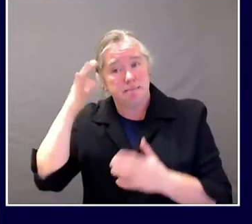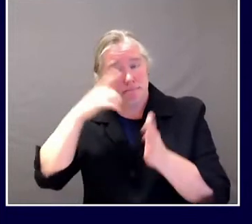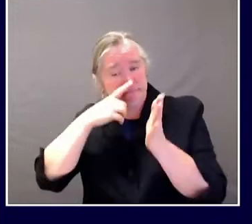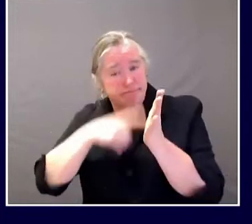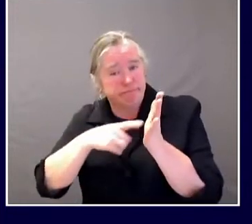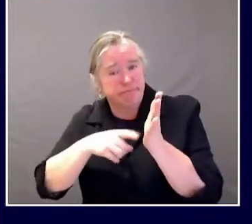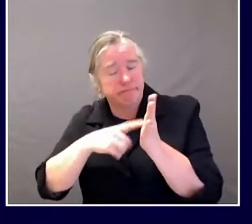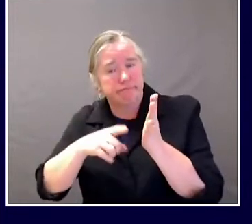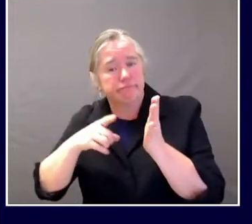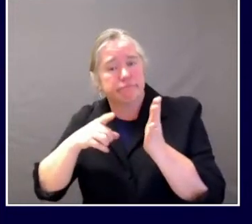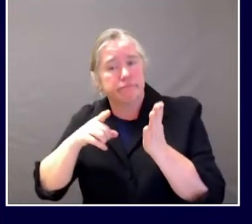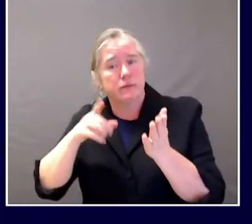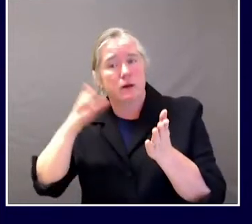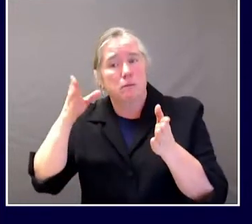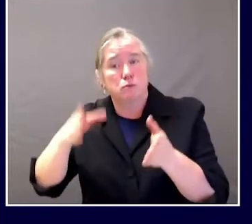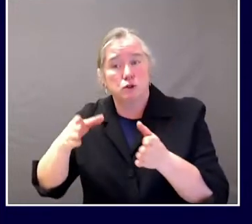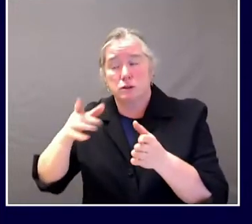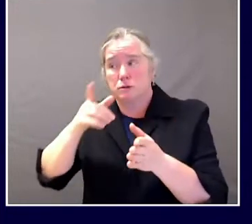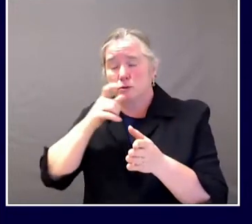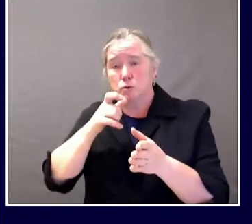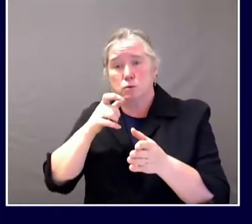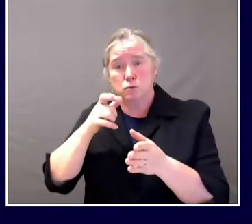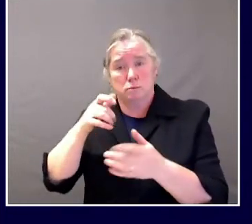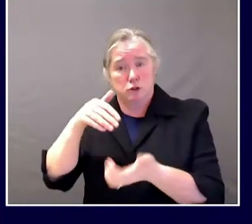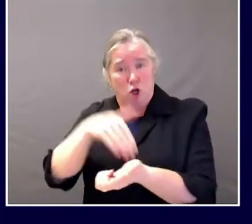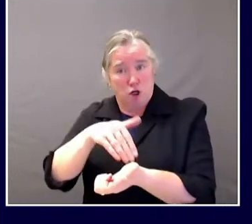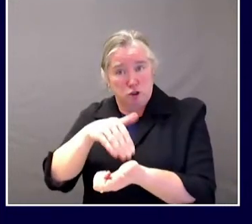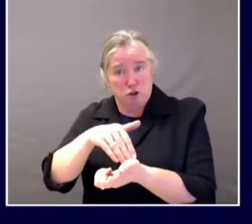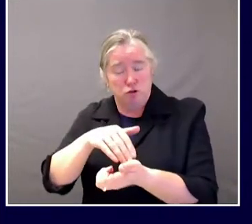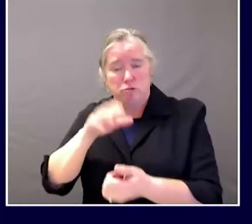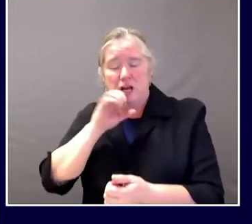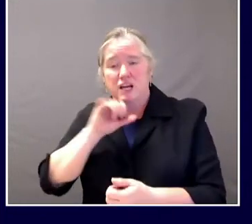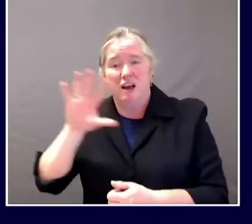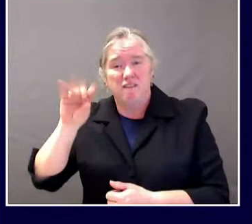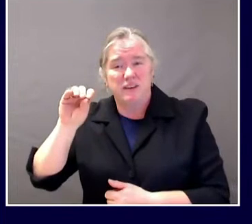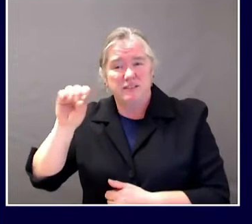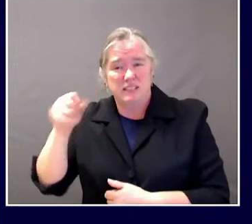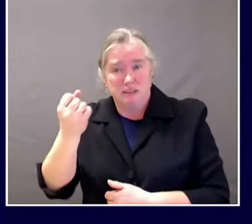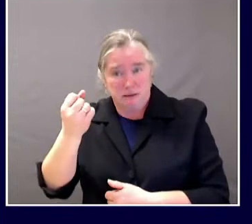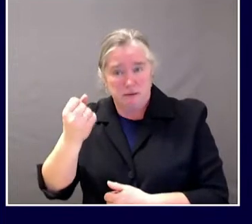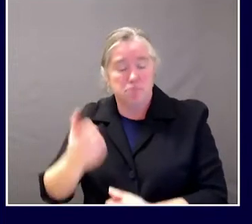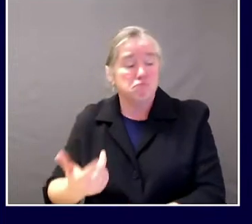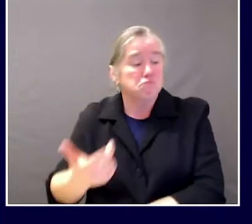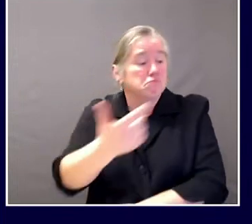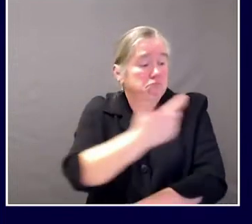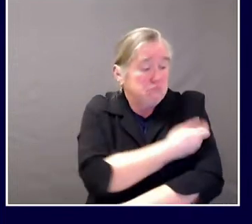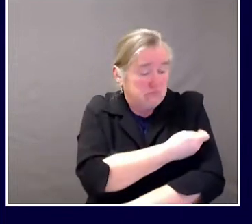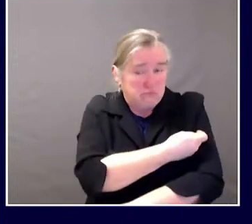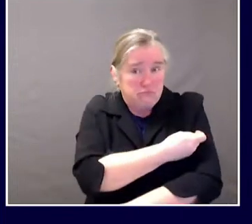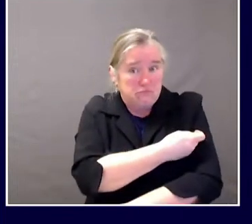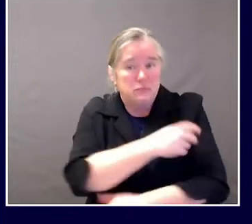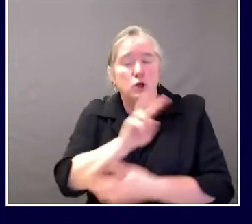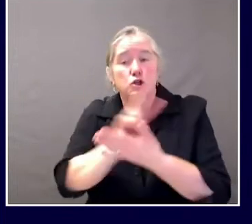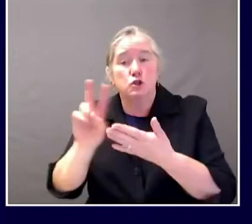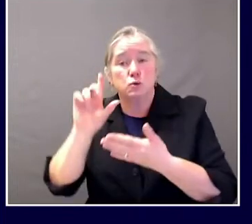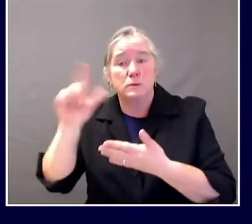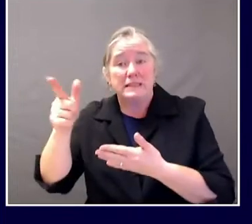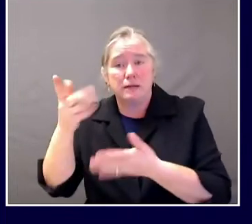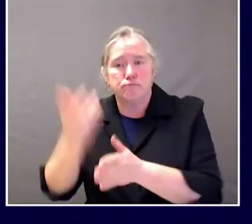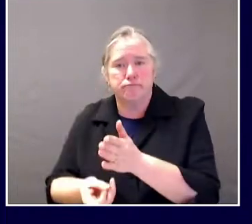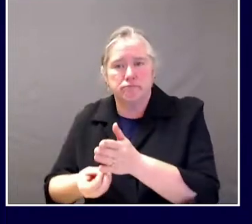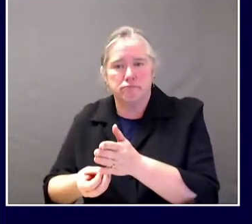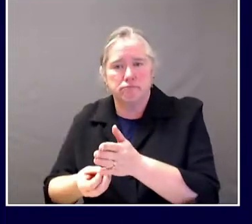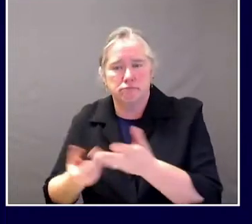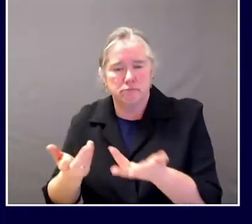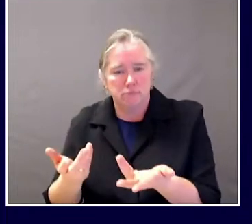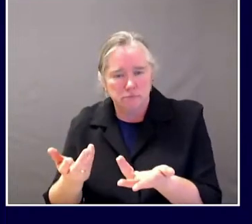a previously healthy doctor in his 50s who died 2 weeks after receiving the vaccine. And a listener got in touch and